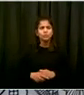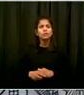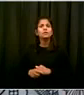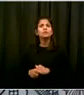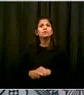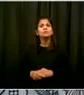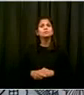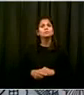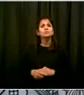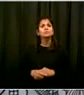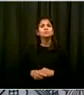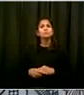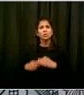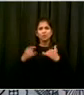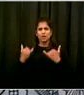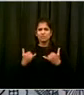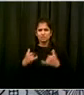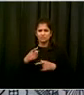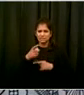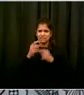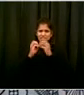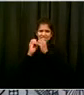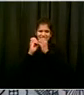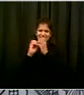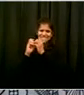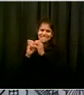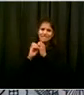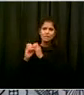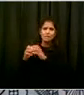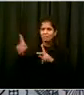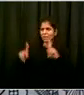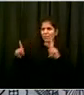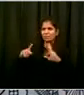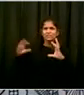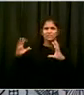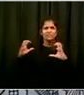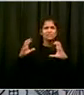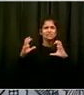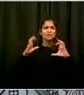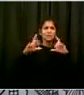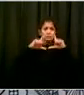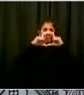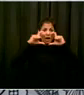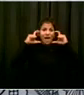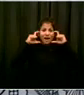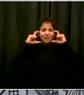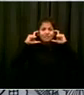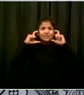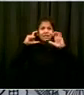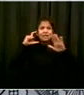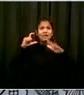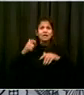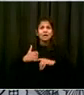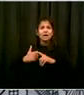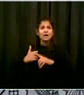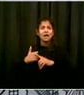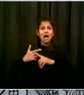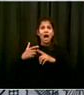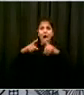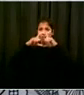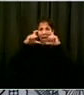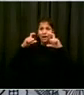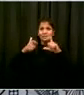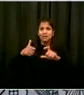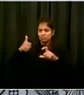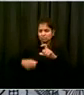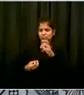seems like a clear message and a possible threat to public health. I know that you have said there'll be consequences, but are you prepared